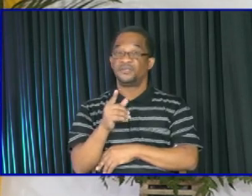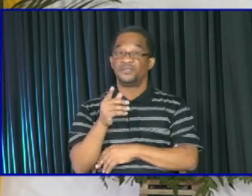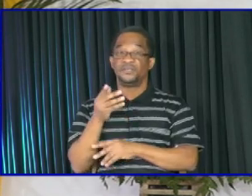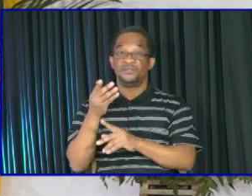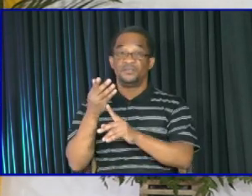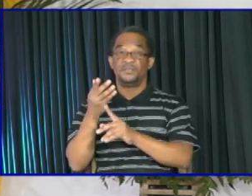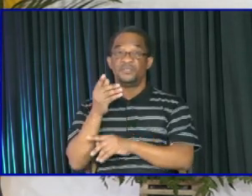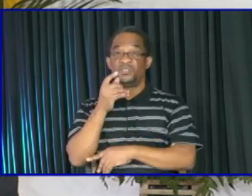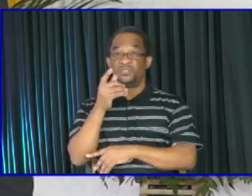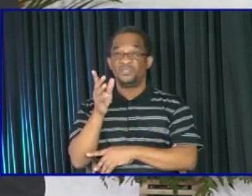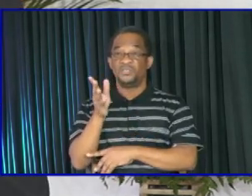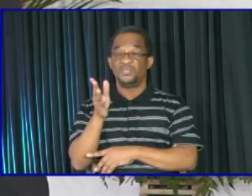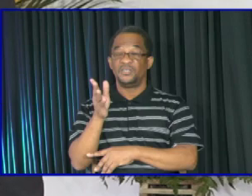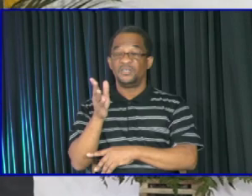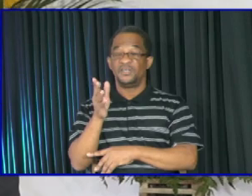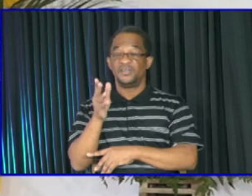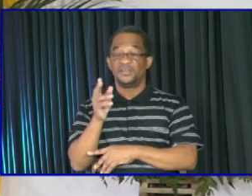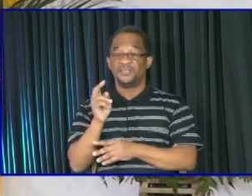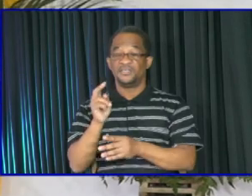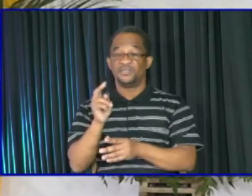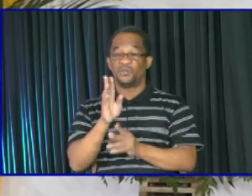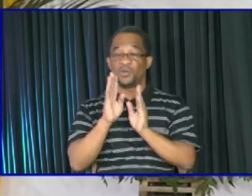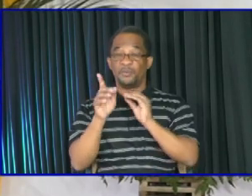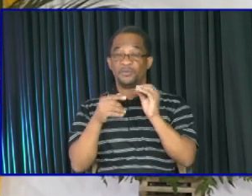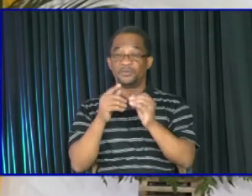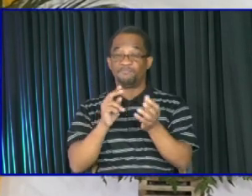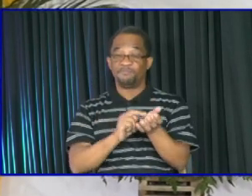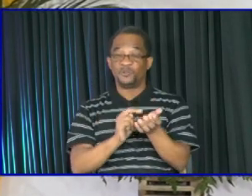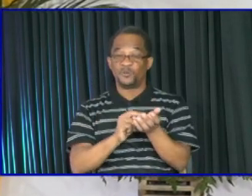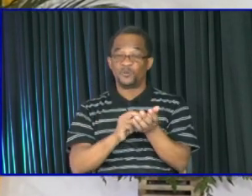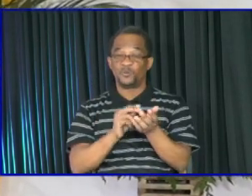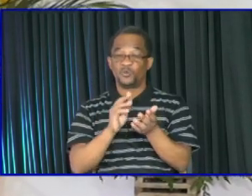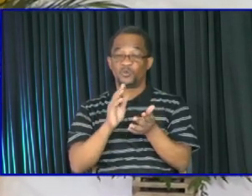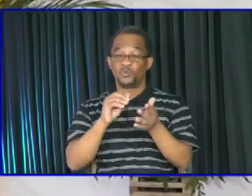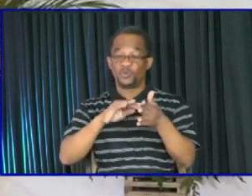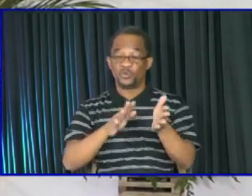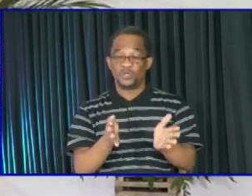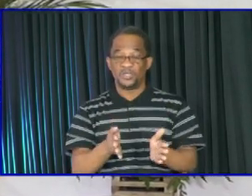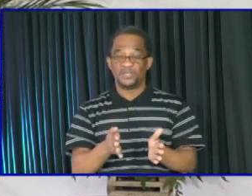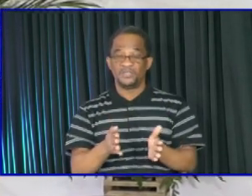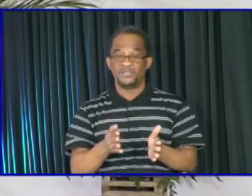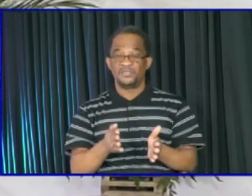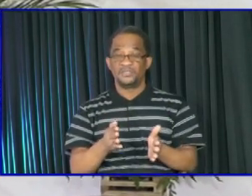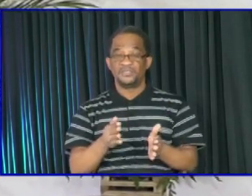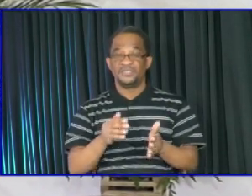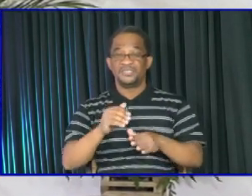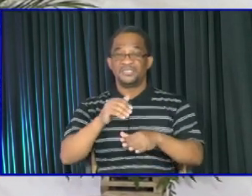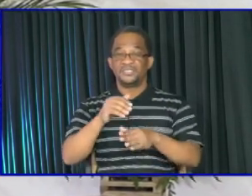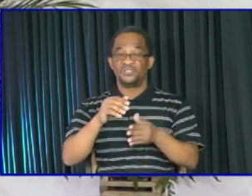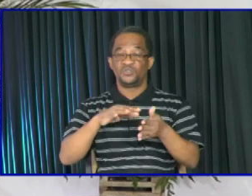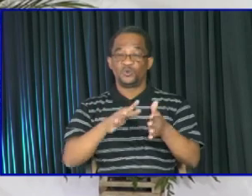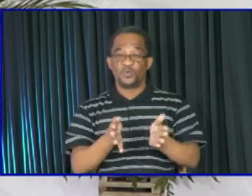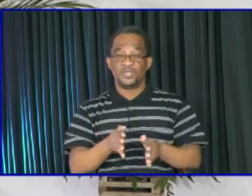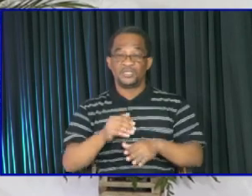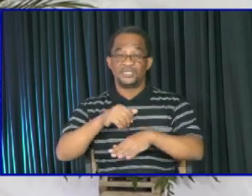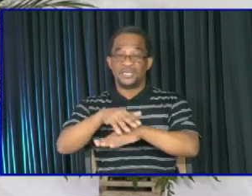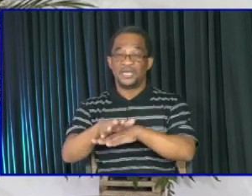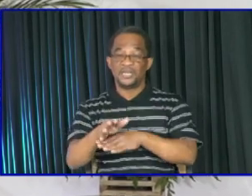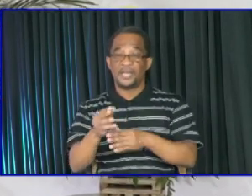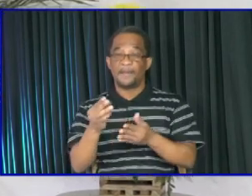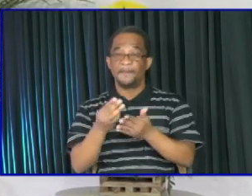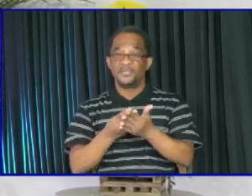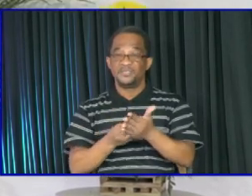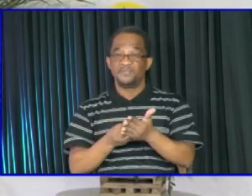a nursing student from Hanover. The nursing student sent messages about her 7-year-old